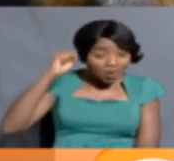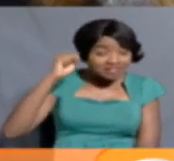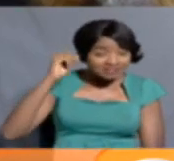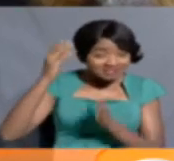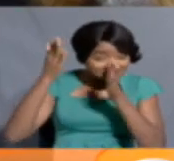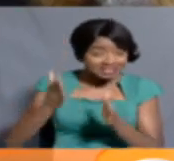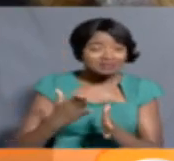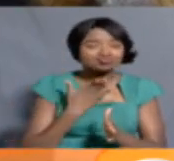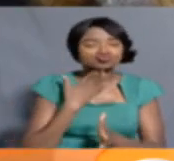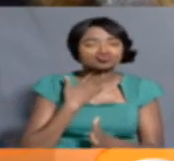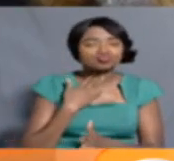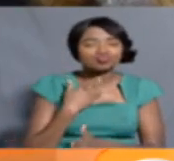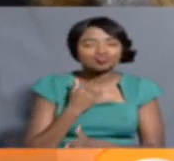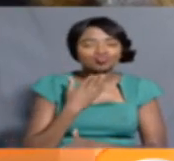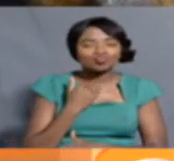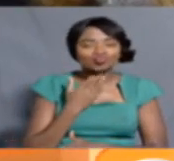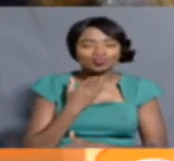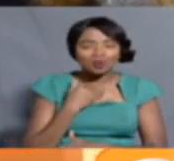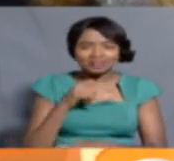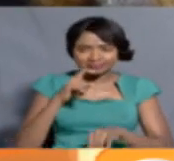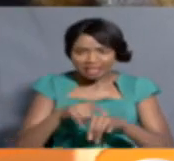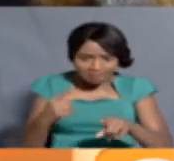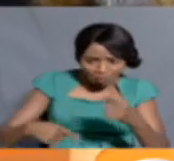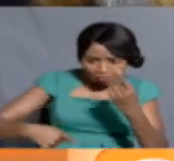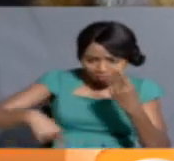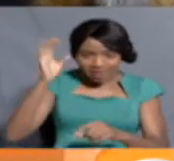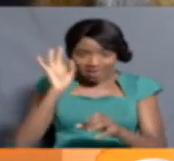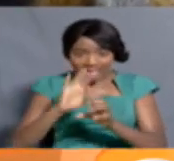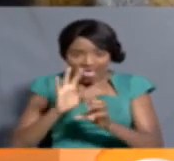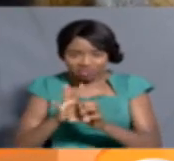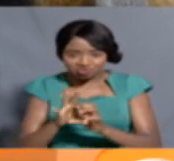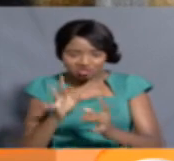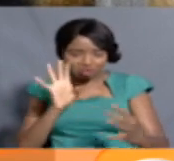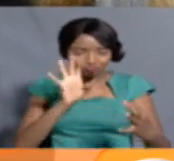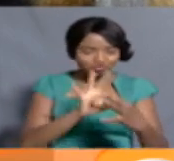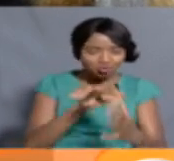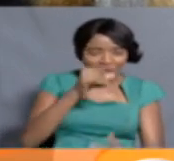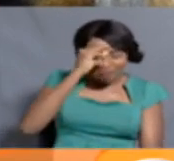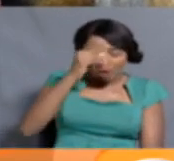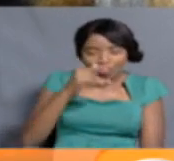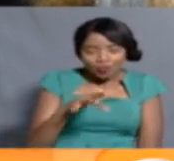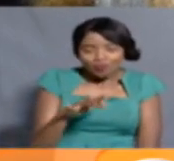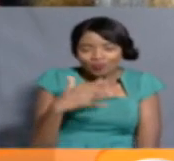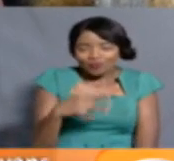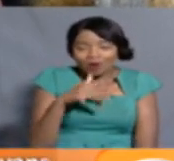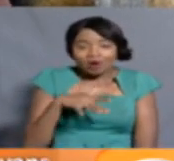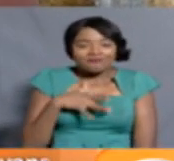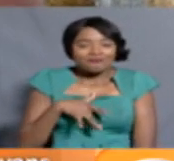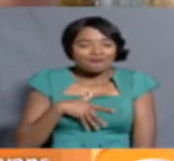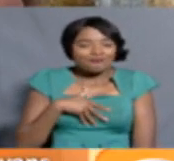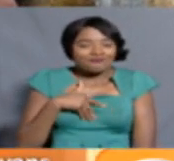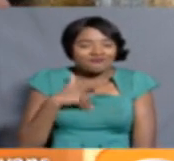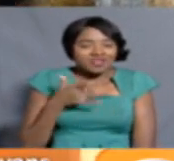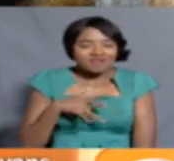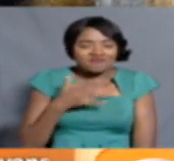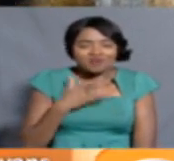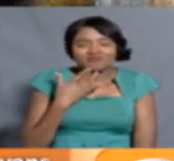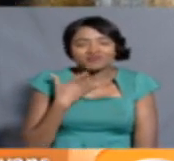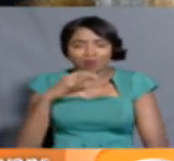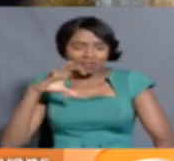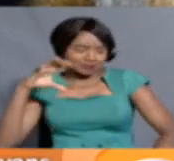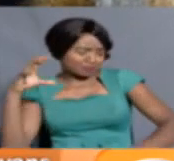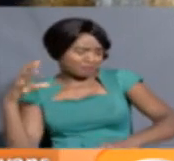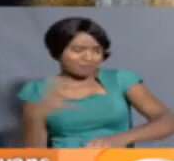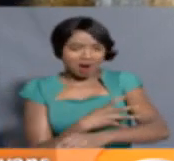is the price of winning elections and joining government. You want to feel power, and power is represented by the crown. You know, the